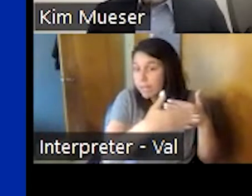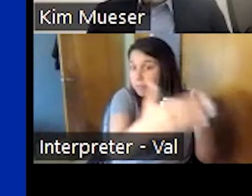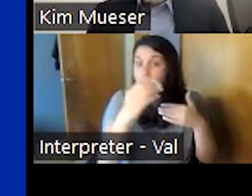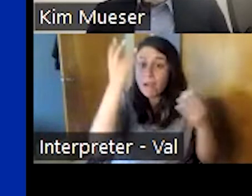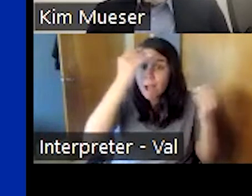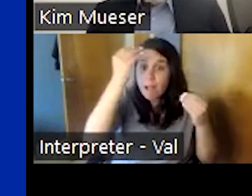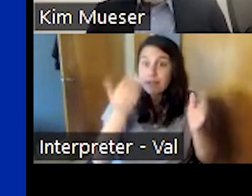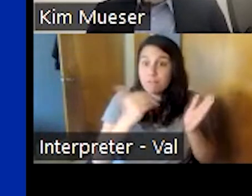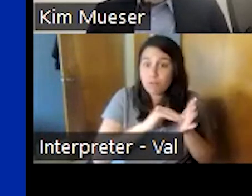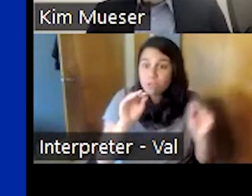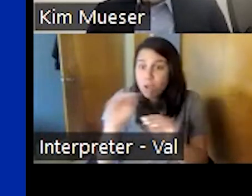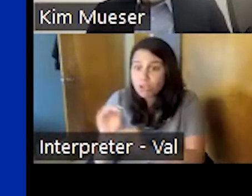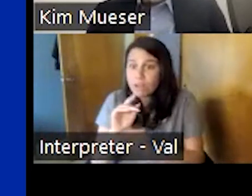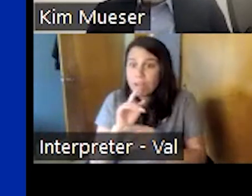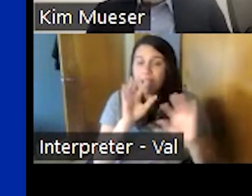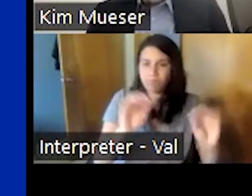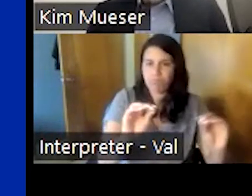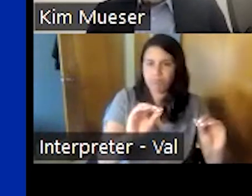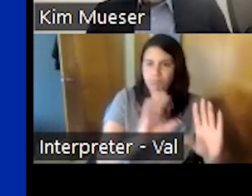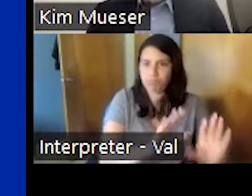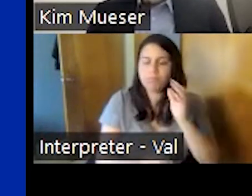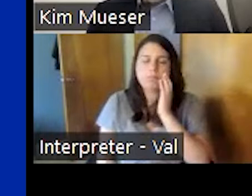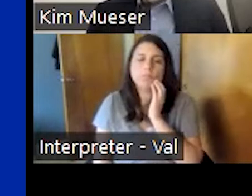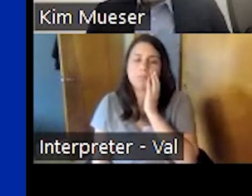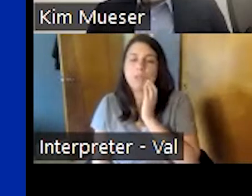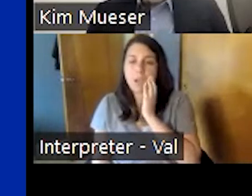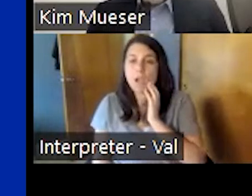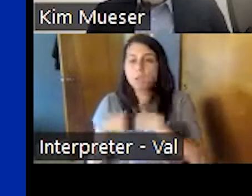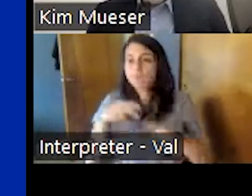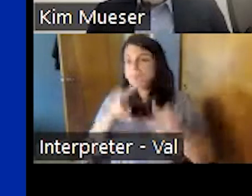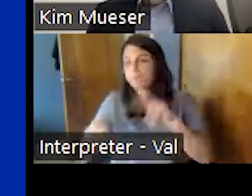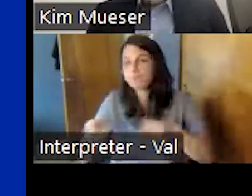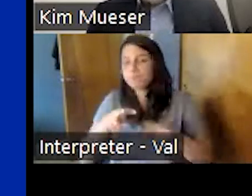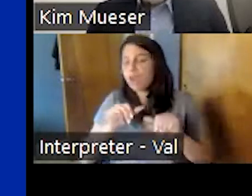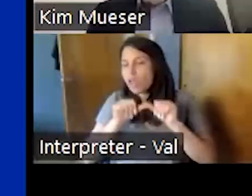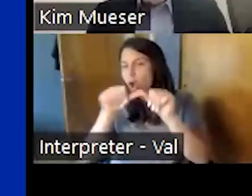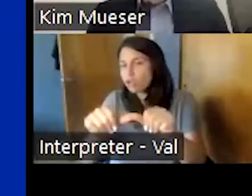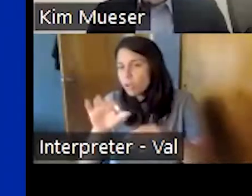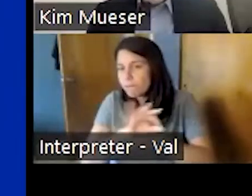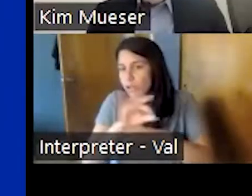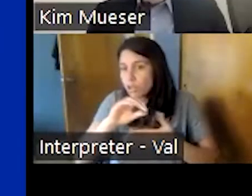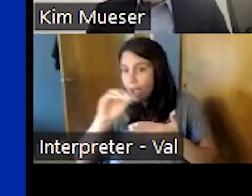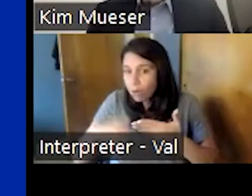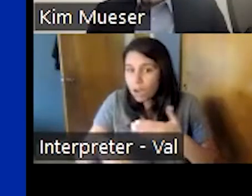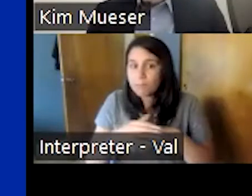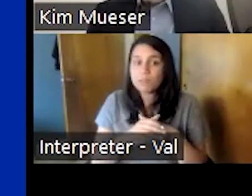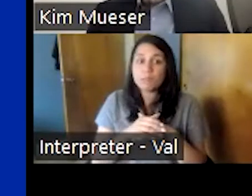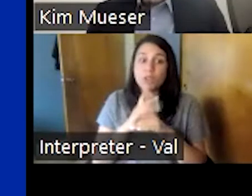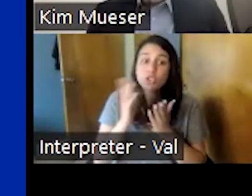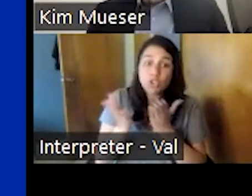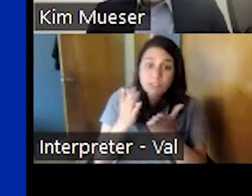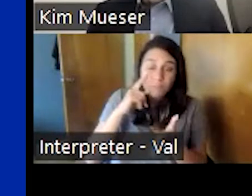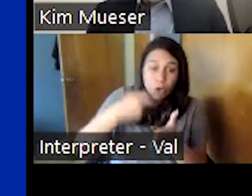restructuring. We assessed long-term functional outcomes, services, and costs, both